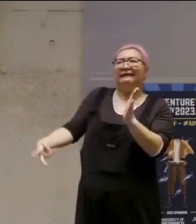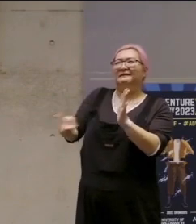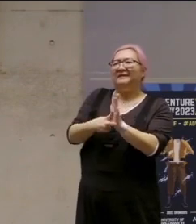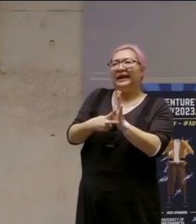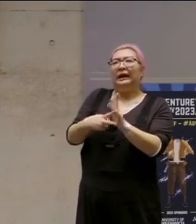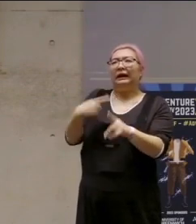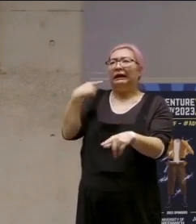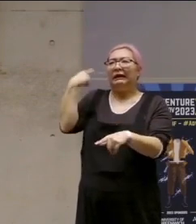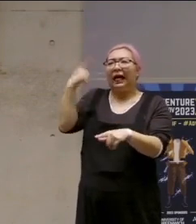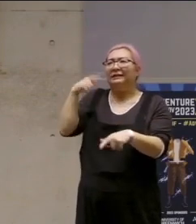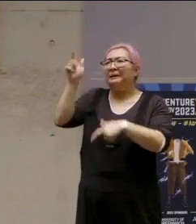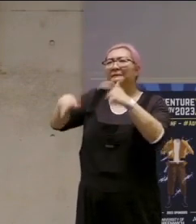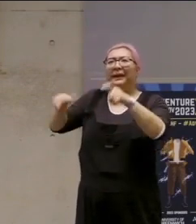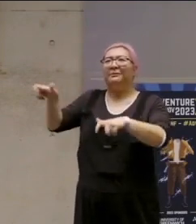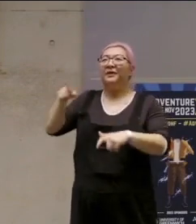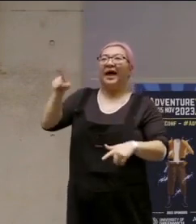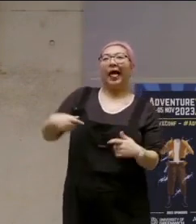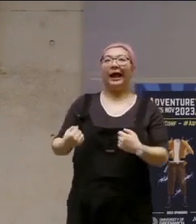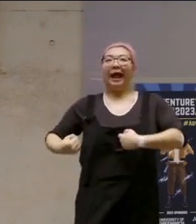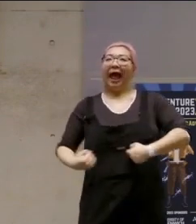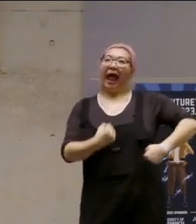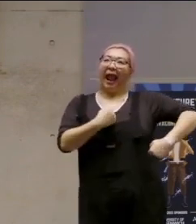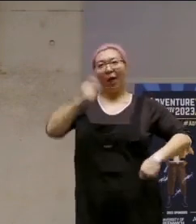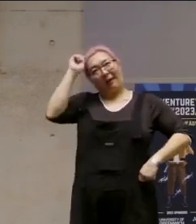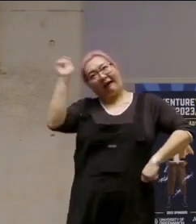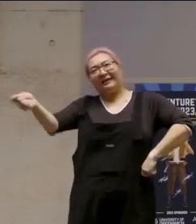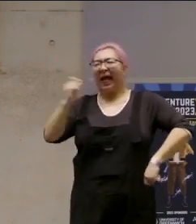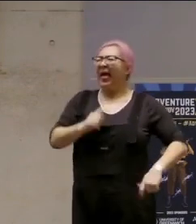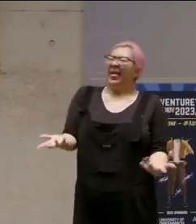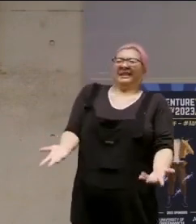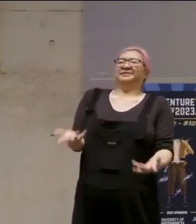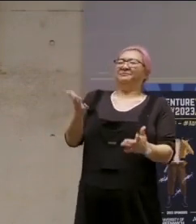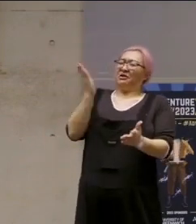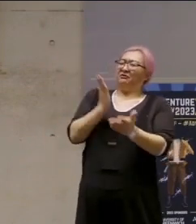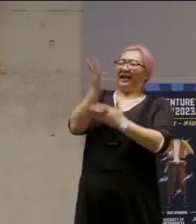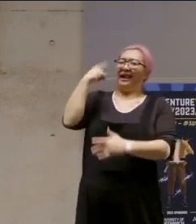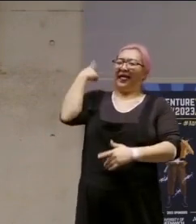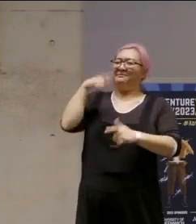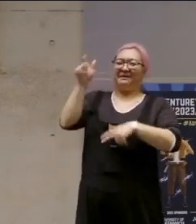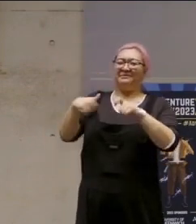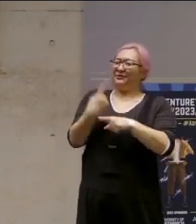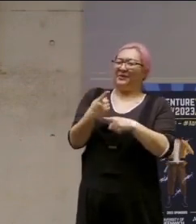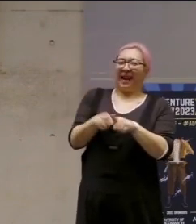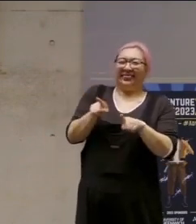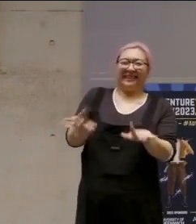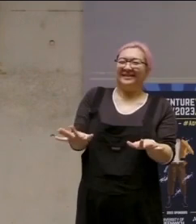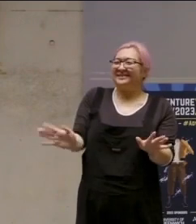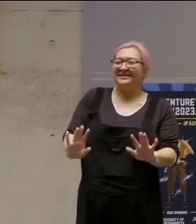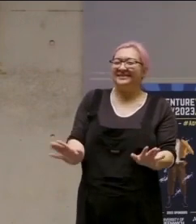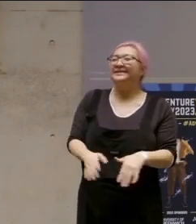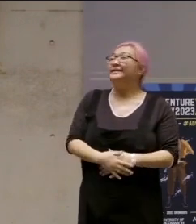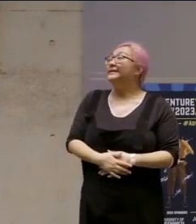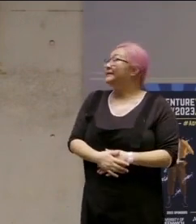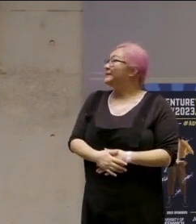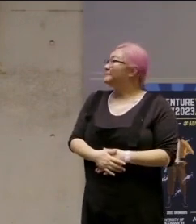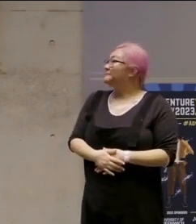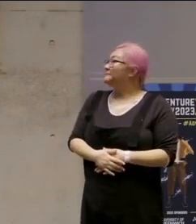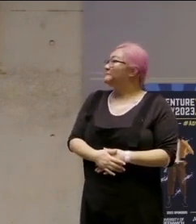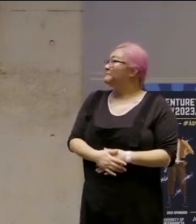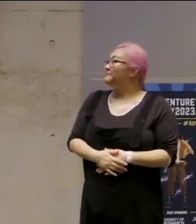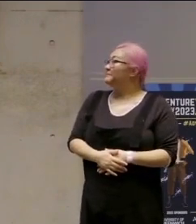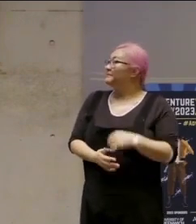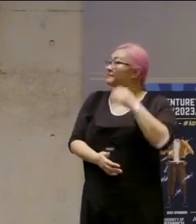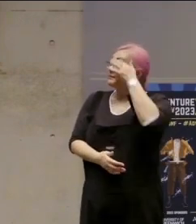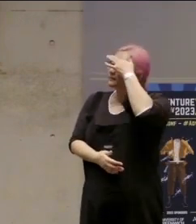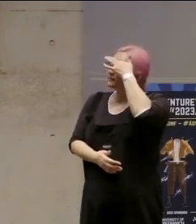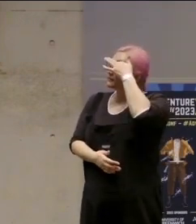I don't even think I know white people that talk like this. Do you know what I mean? And so it could be a very interesting situation, not only in depicting